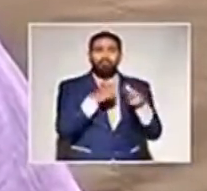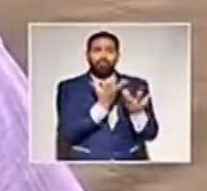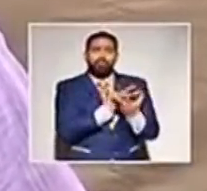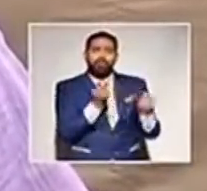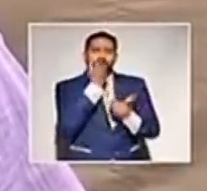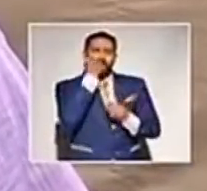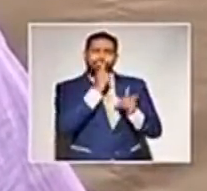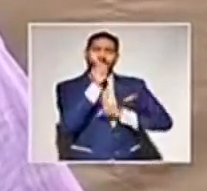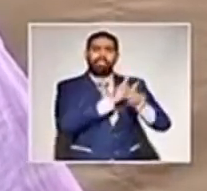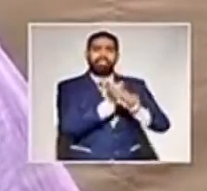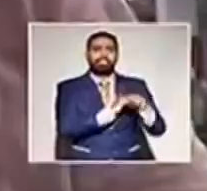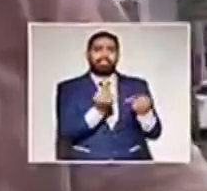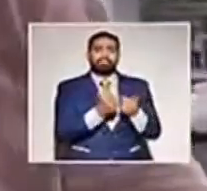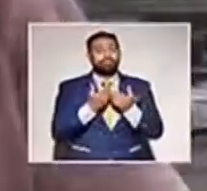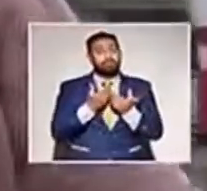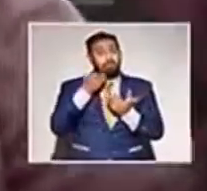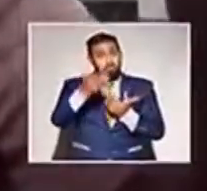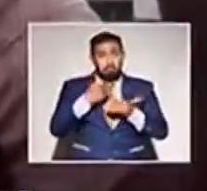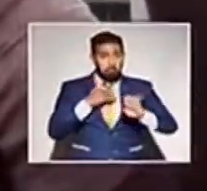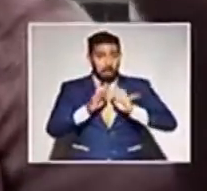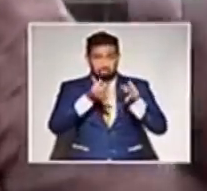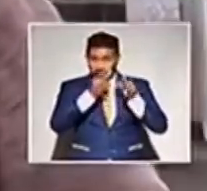further.